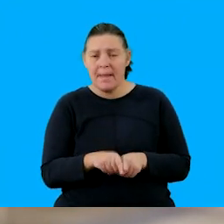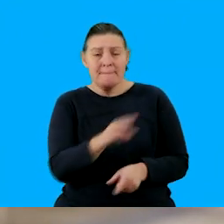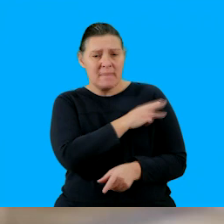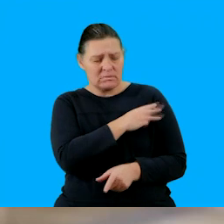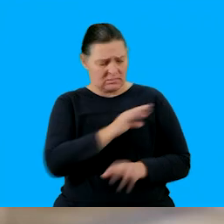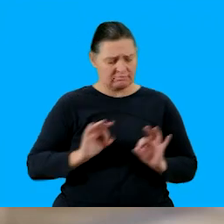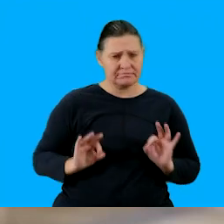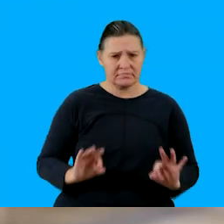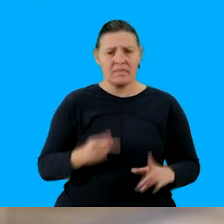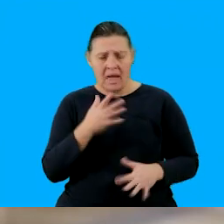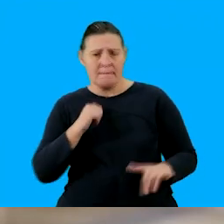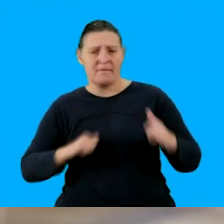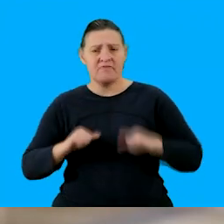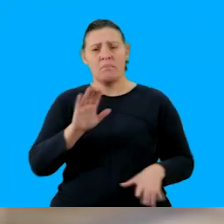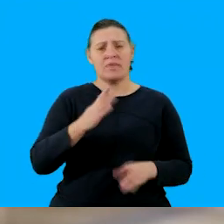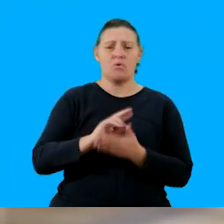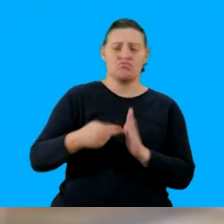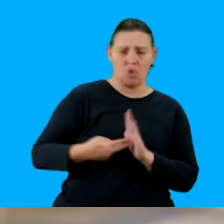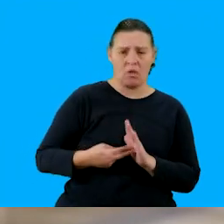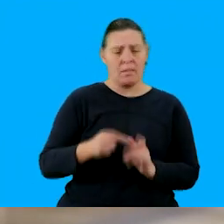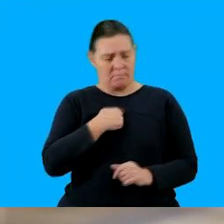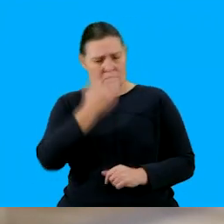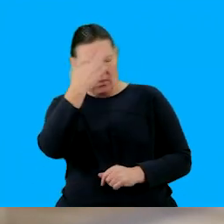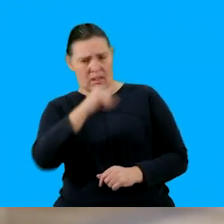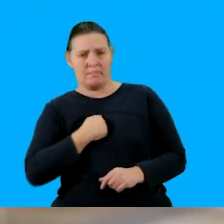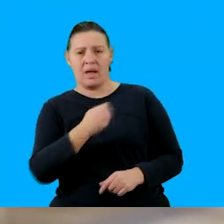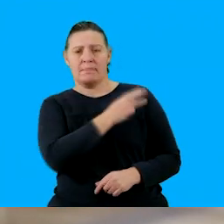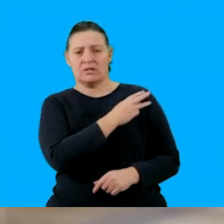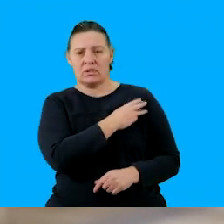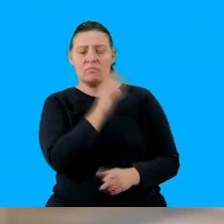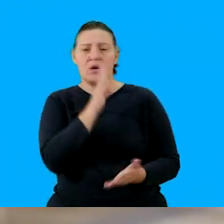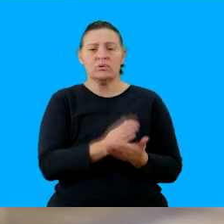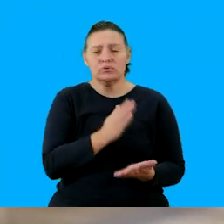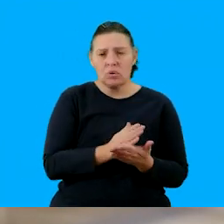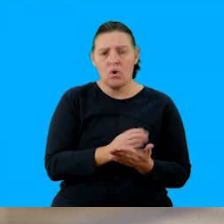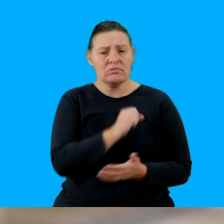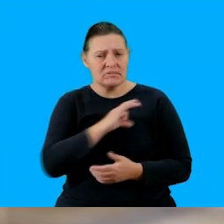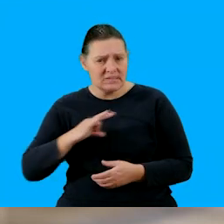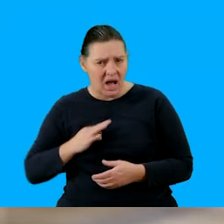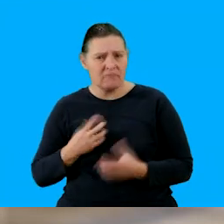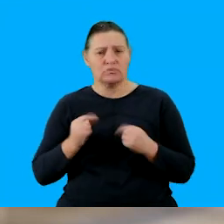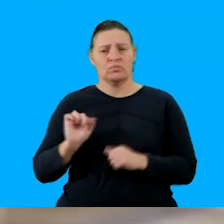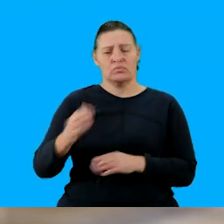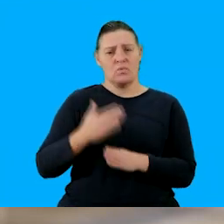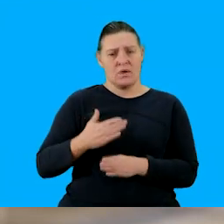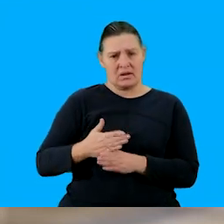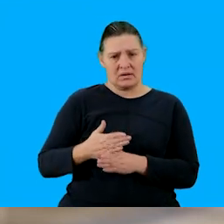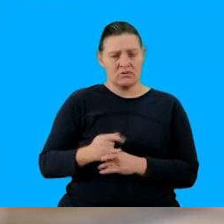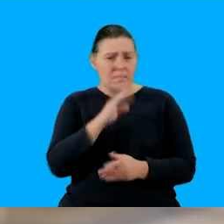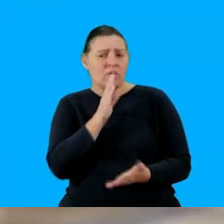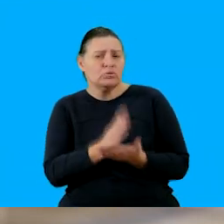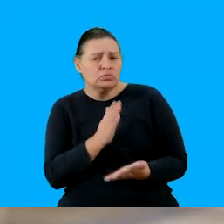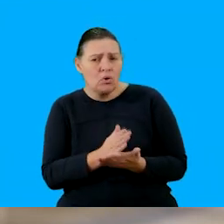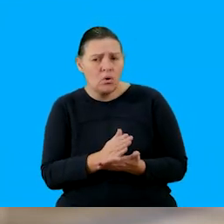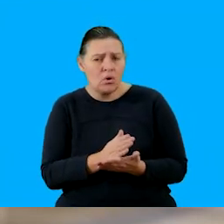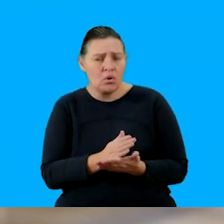effective management who are able to perform their roles as managers in terms of making sure that employees are doing their work. We need